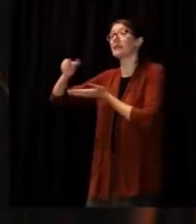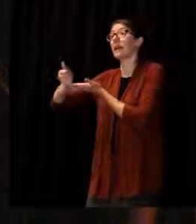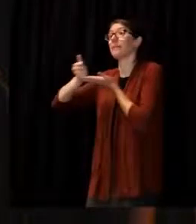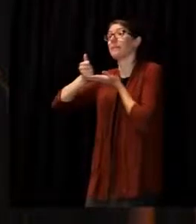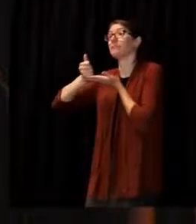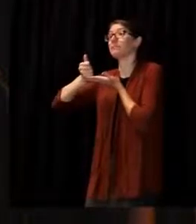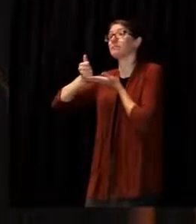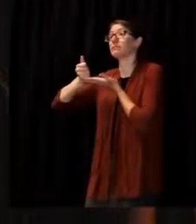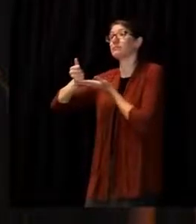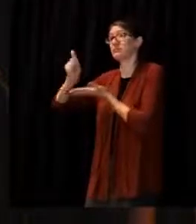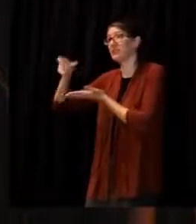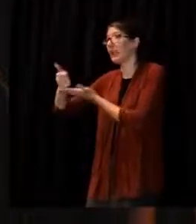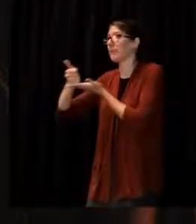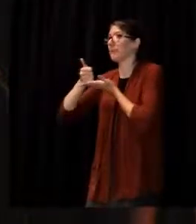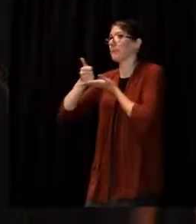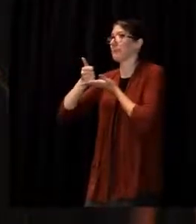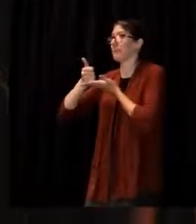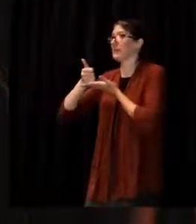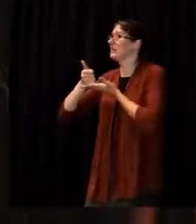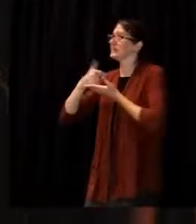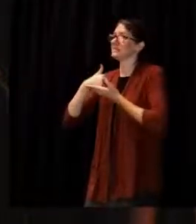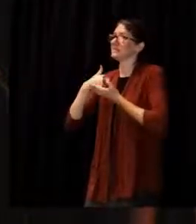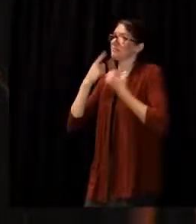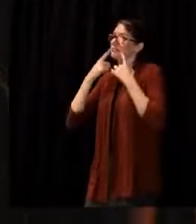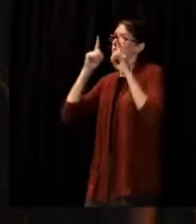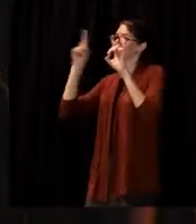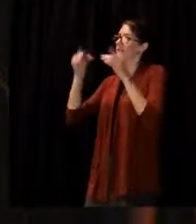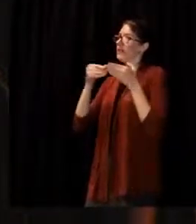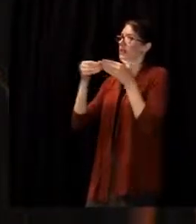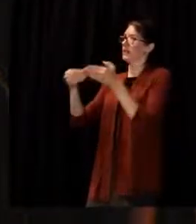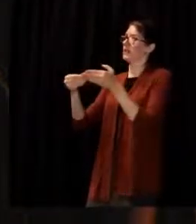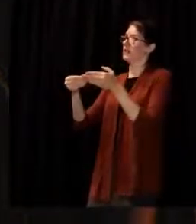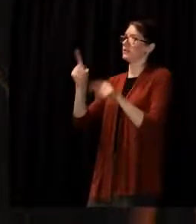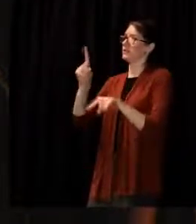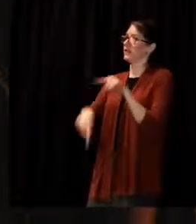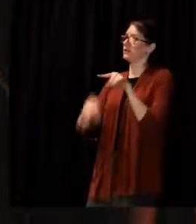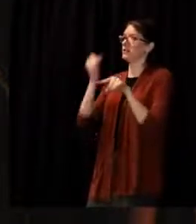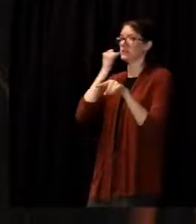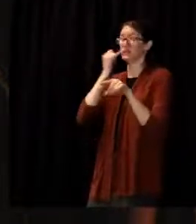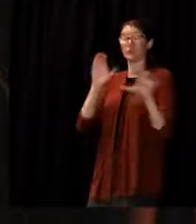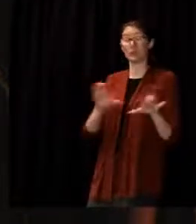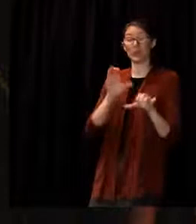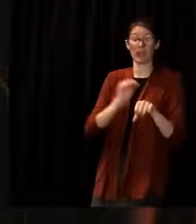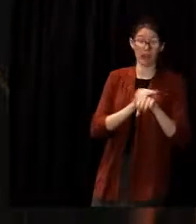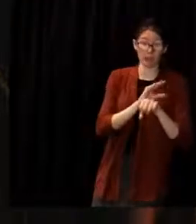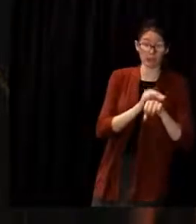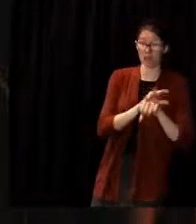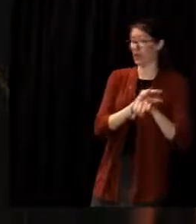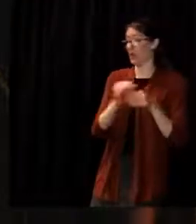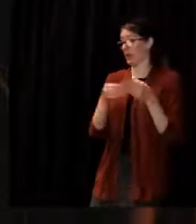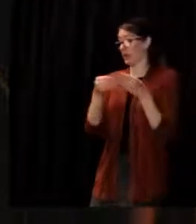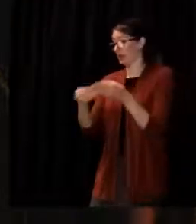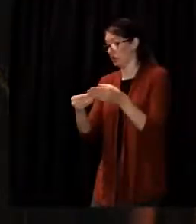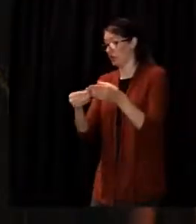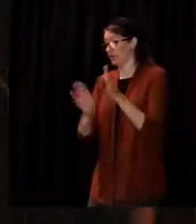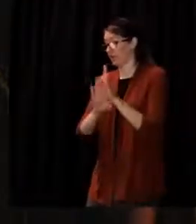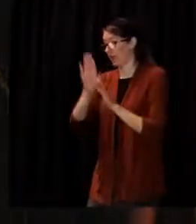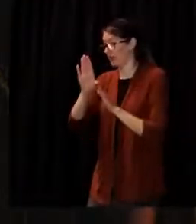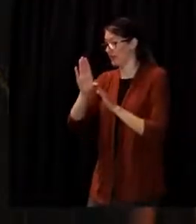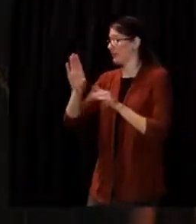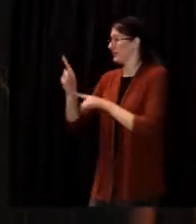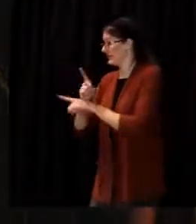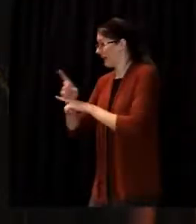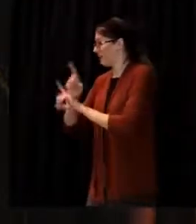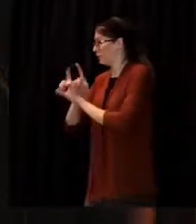got to have help, because I cannot effectively lead the church to be successful if I'm doing the counseling and I'm doing the leadership development and